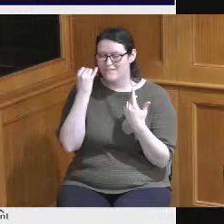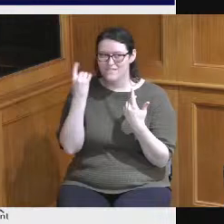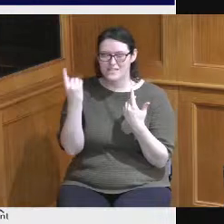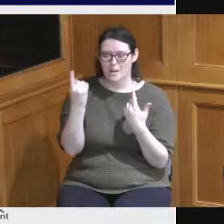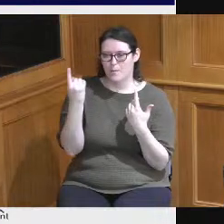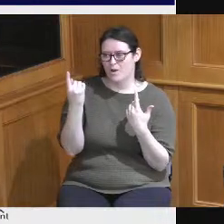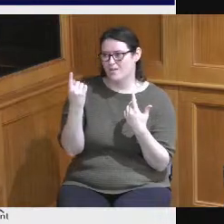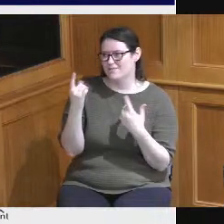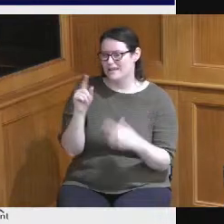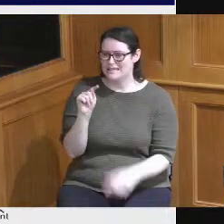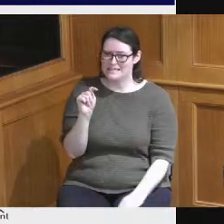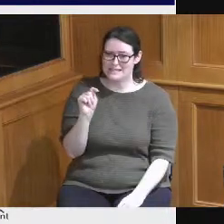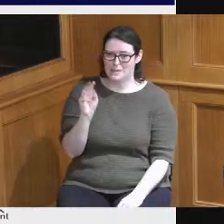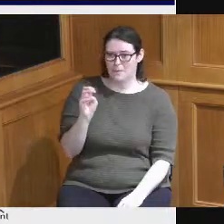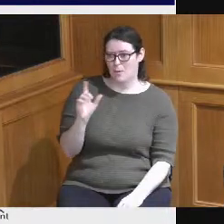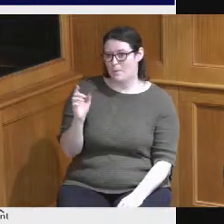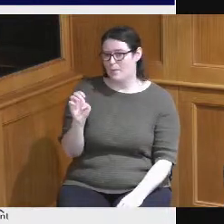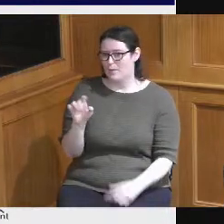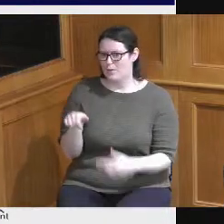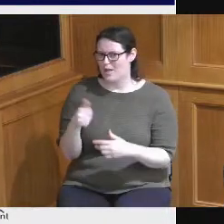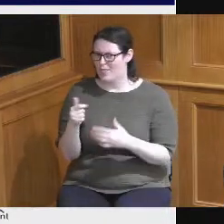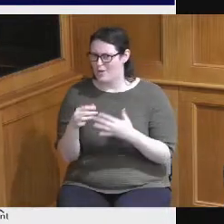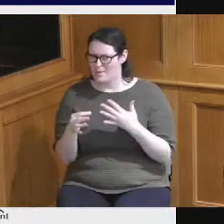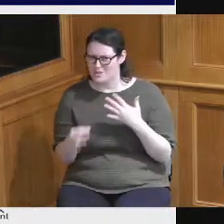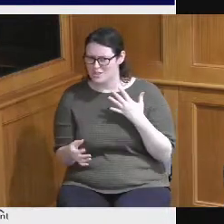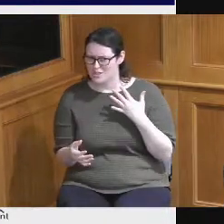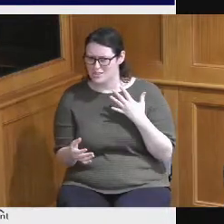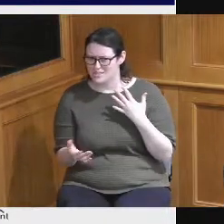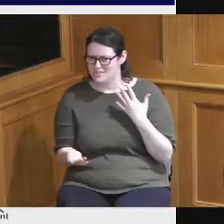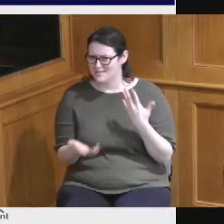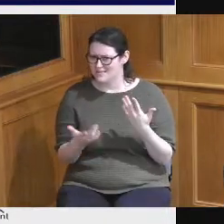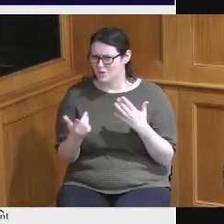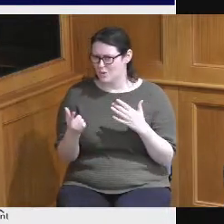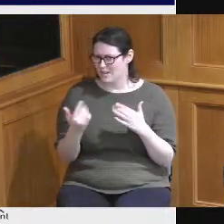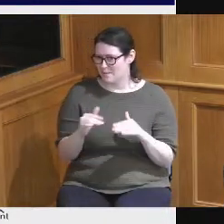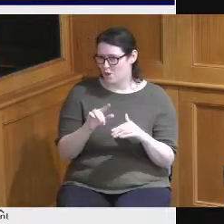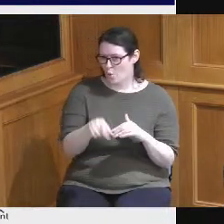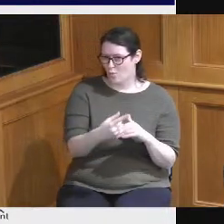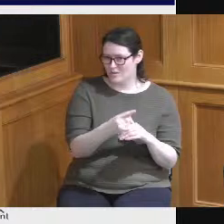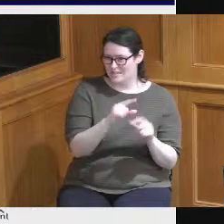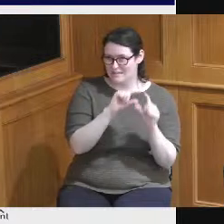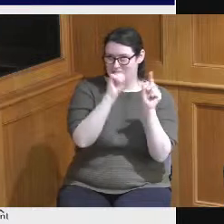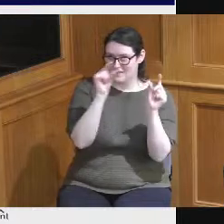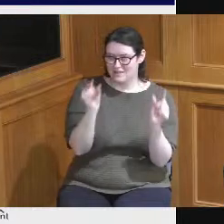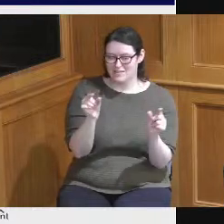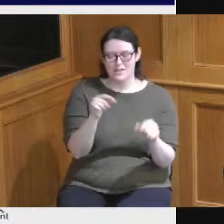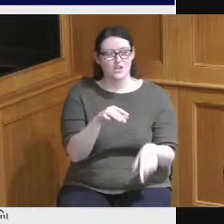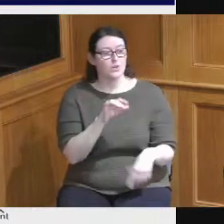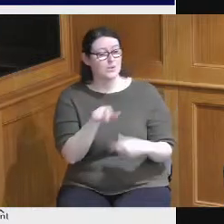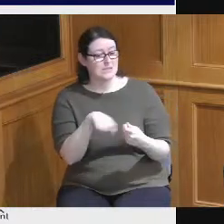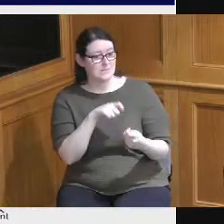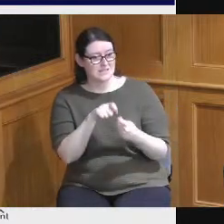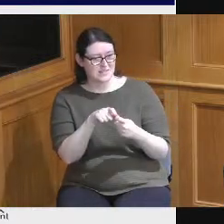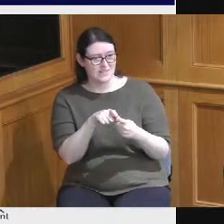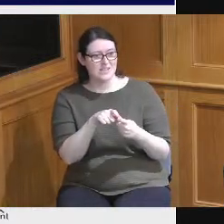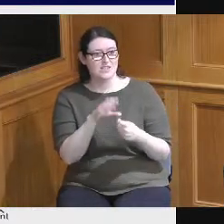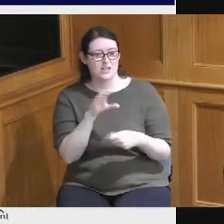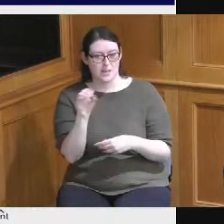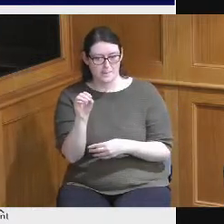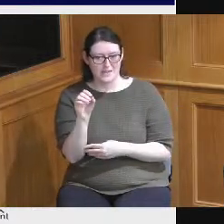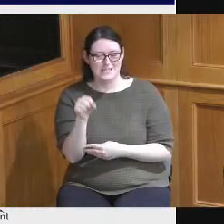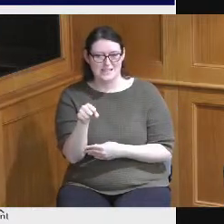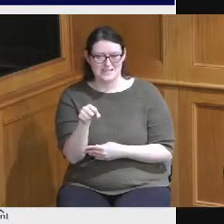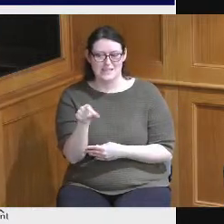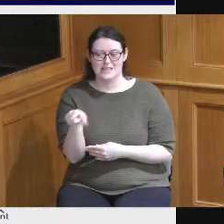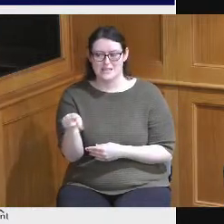on T-Mobile, Boost Mobile, or one of those other carriers? So the specific to the carriers, those are the carriers